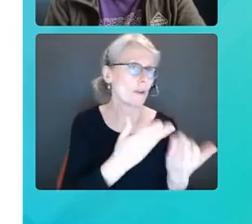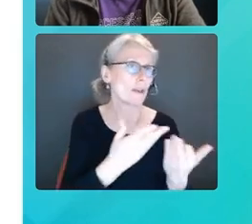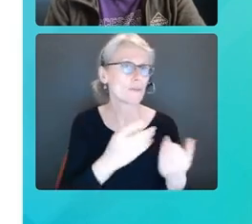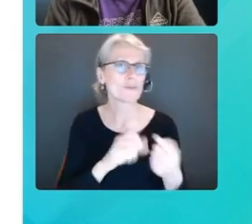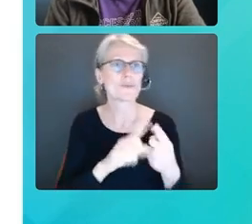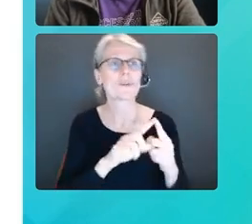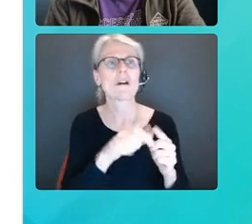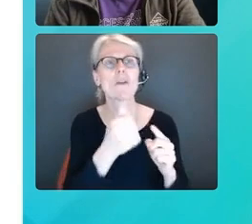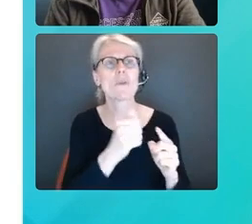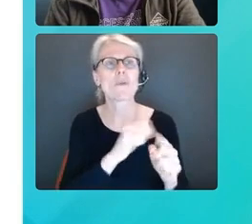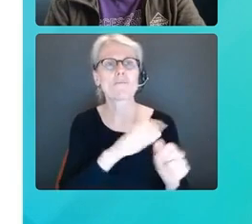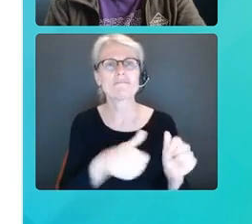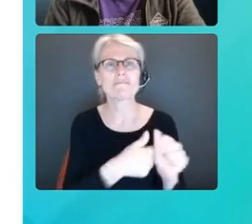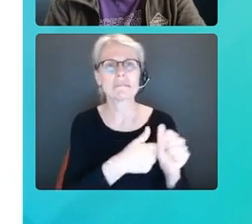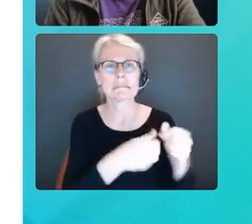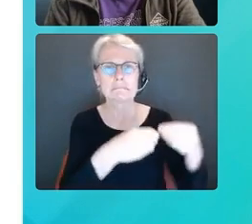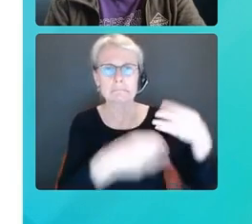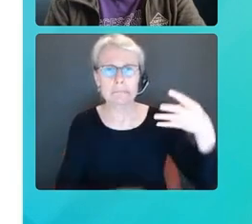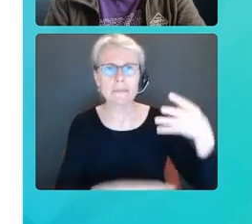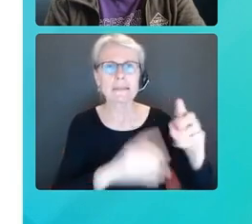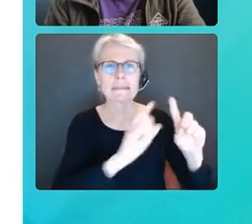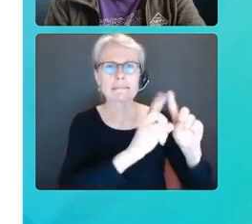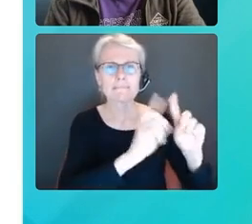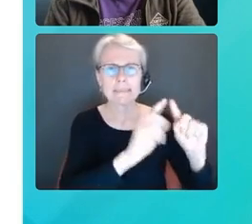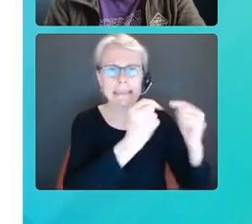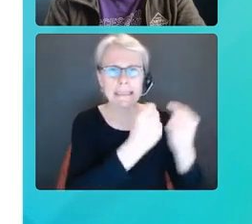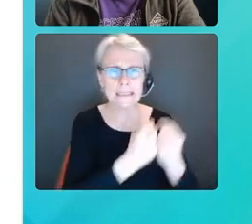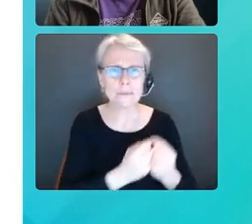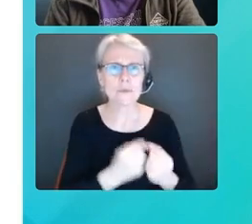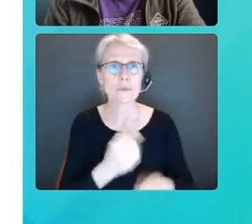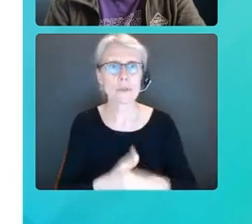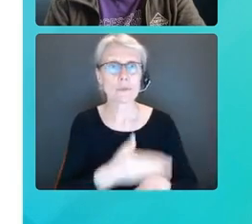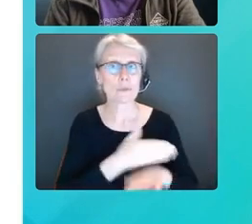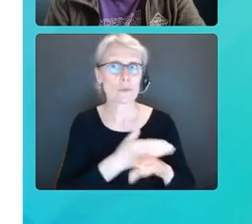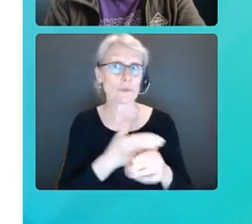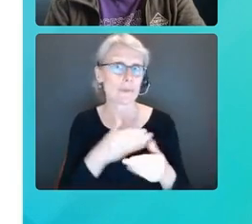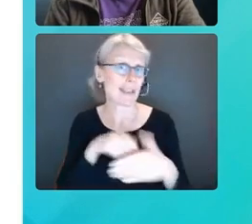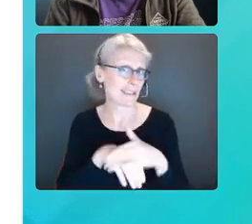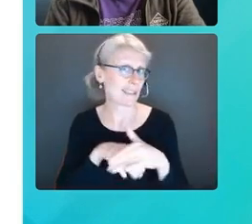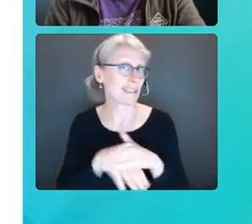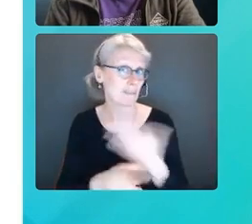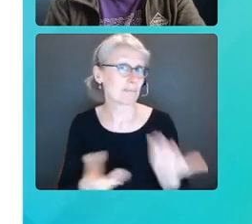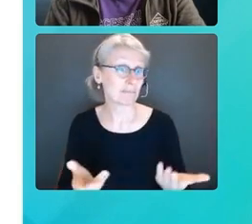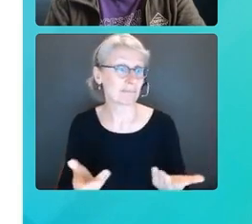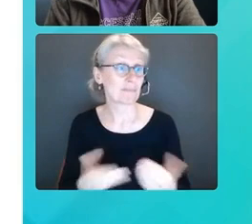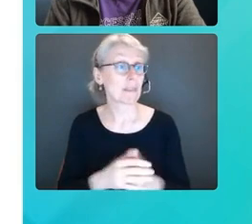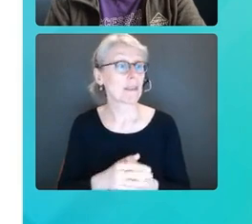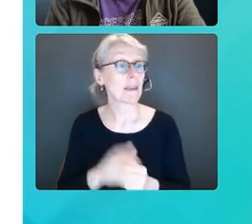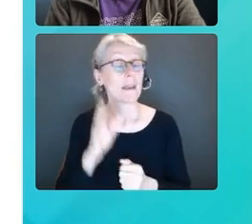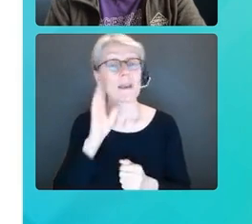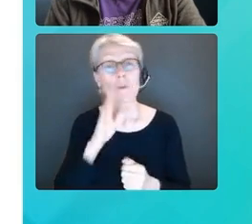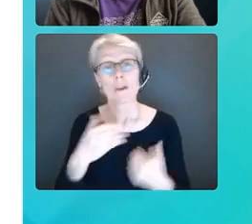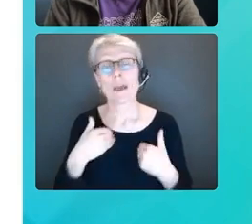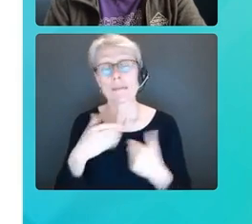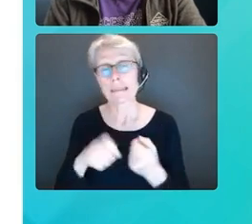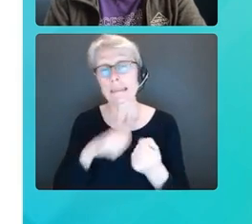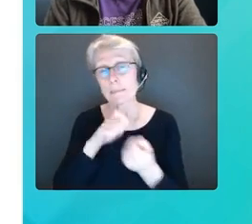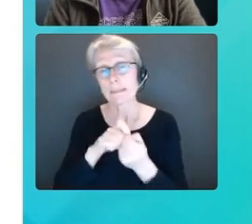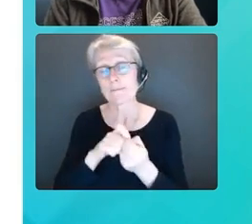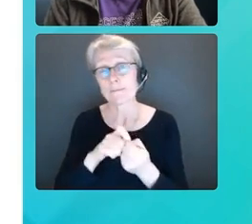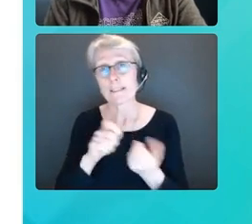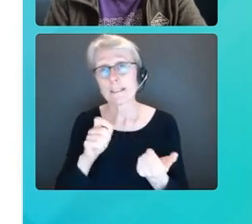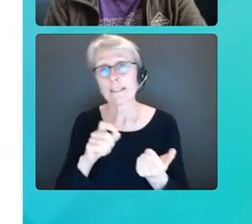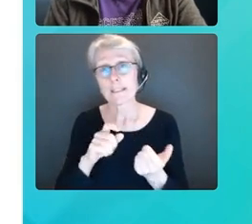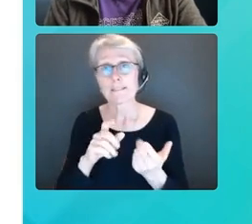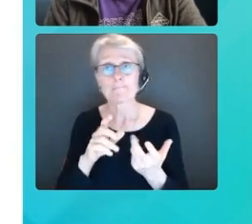So as we're evaluating and looking at ways to enhance the product, we'll be able to have kind of specific data to be able to hopefully include that